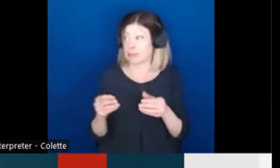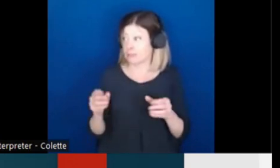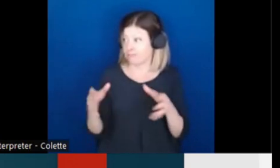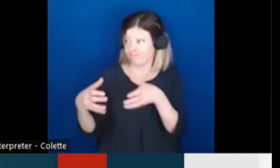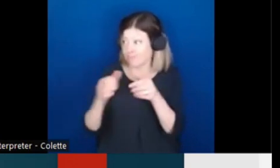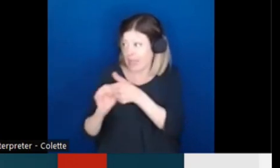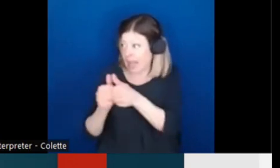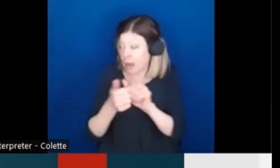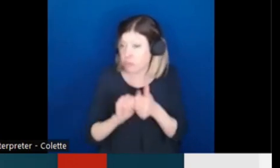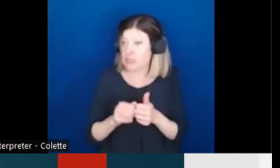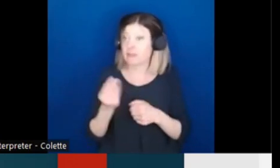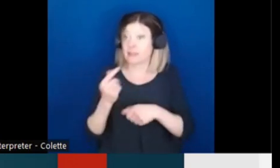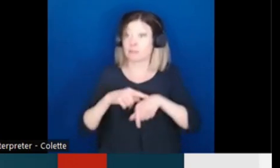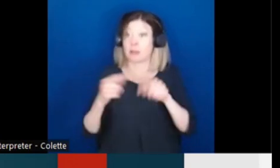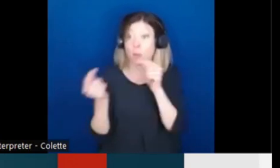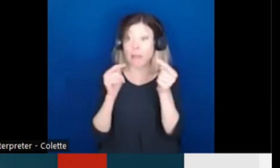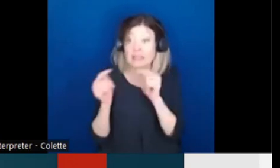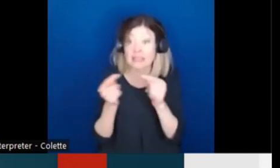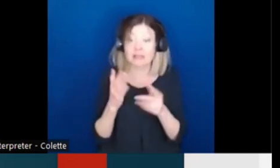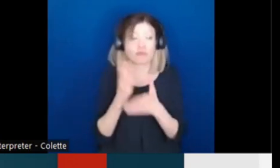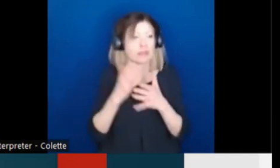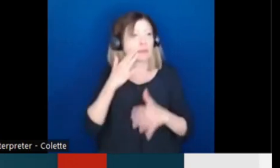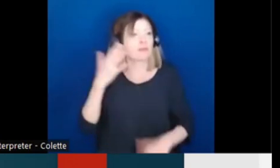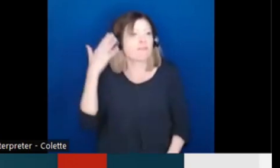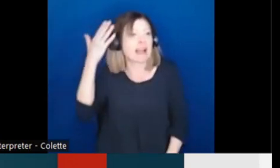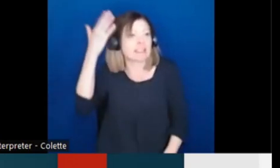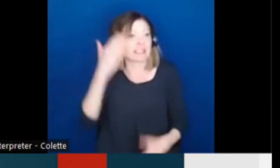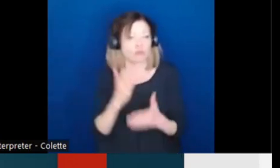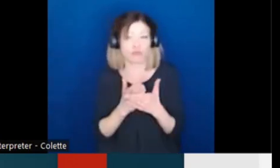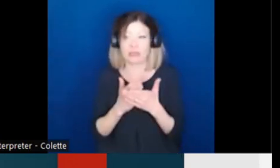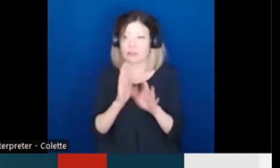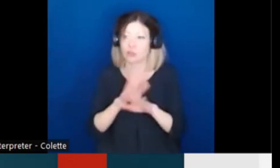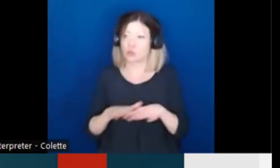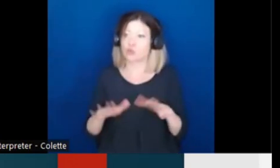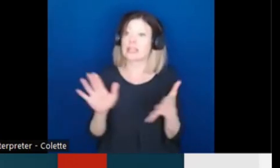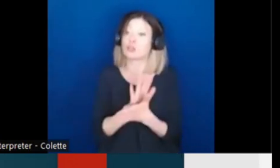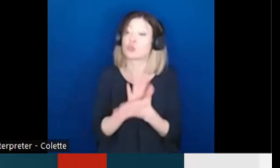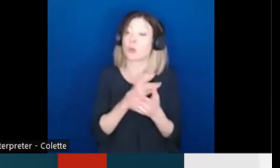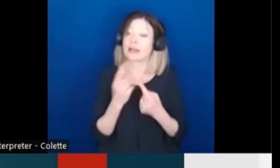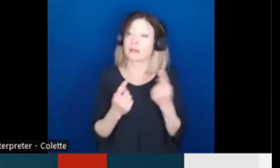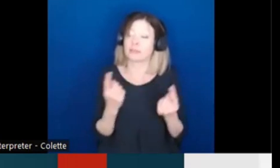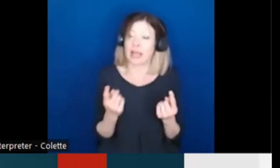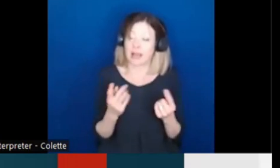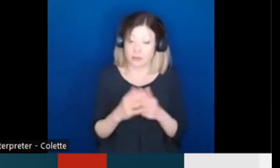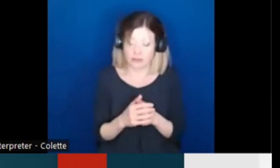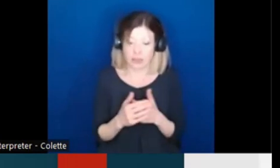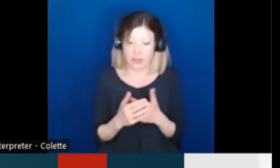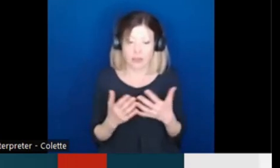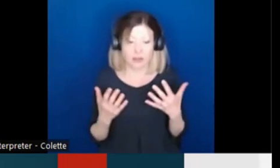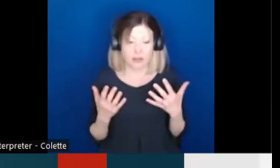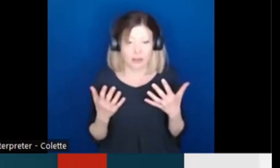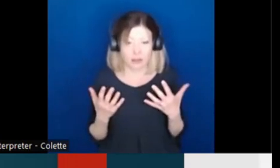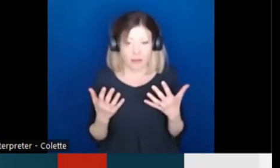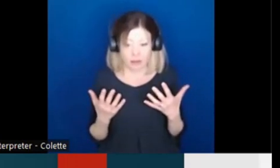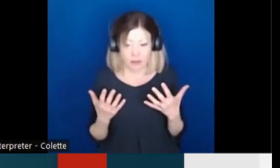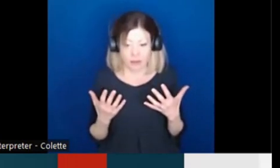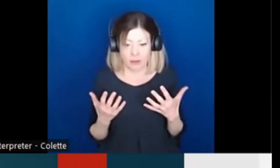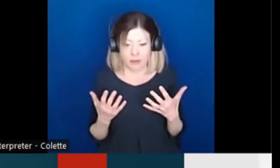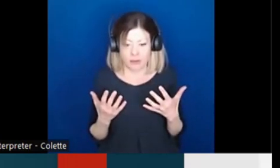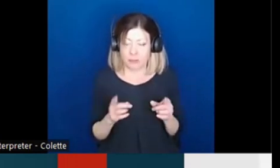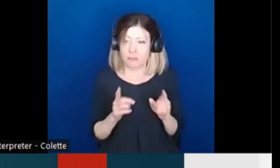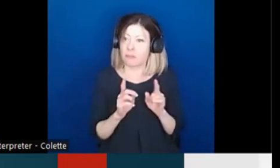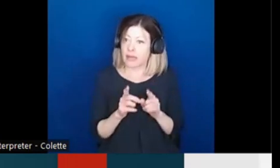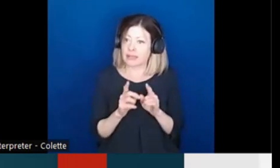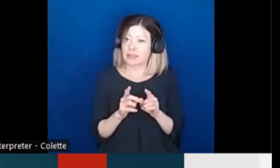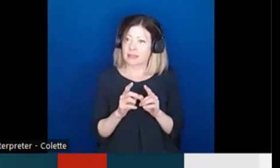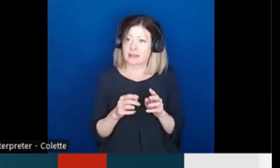was fantasy. It was just them enjoying themselves. But now, you know, they were incredibly prolific. So it was